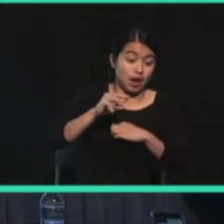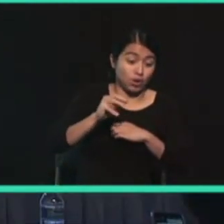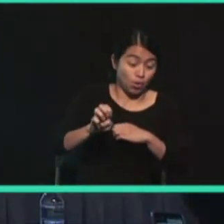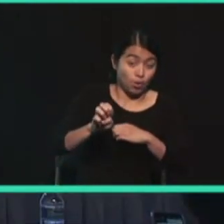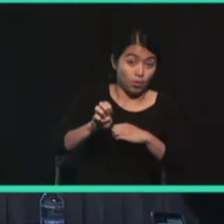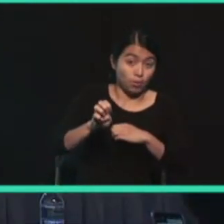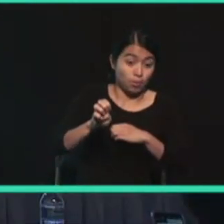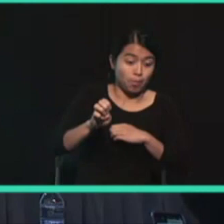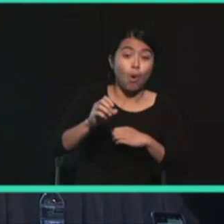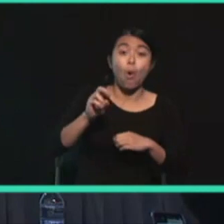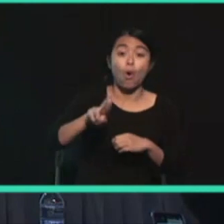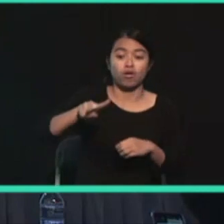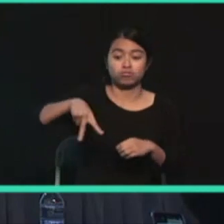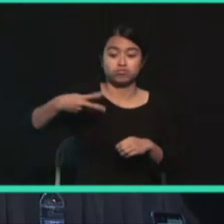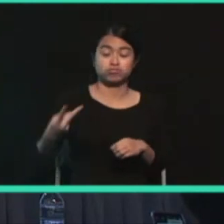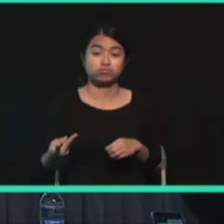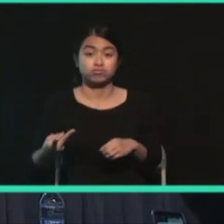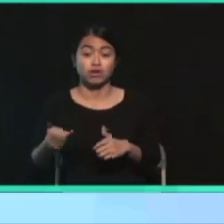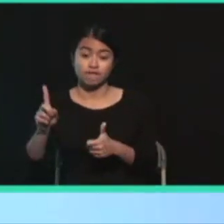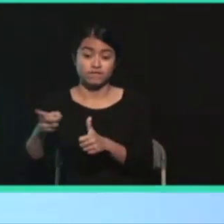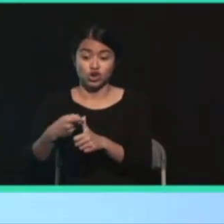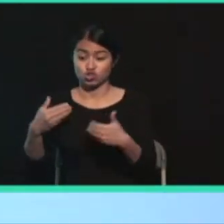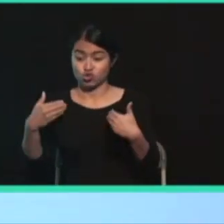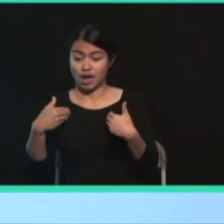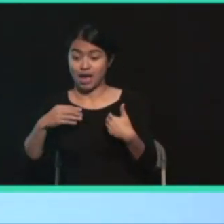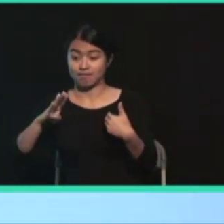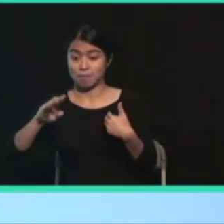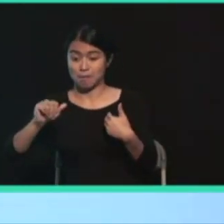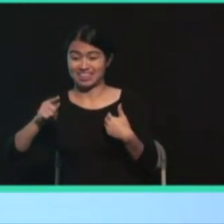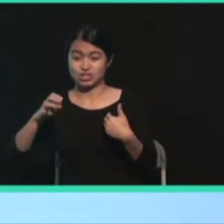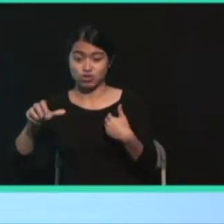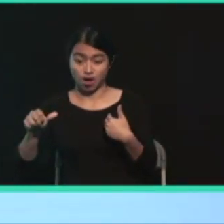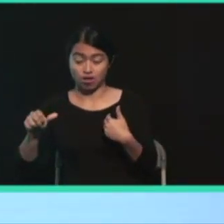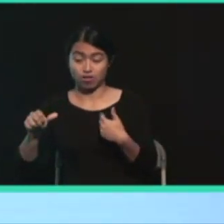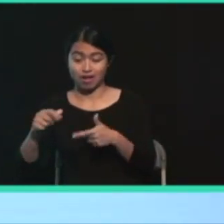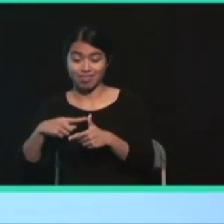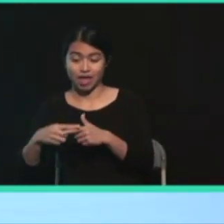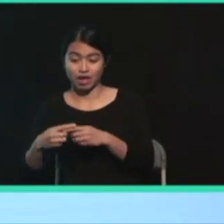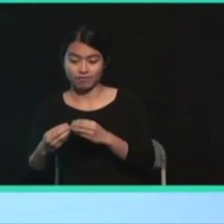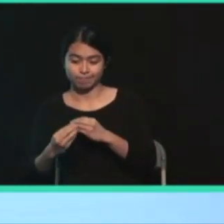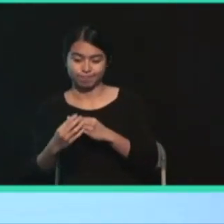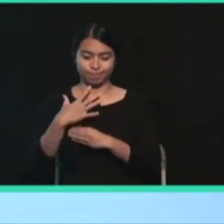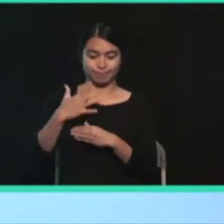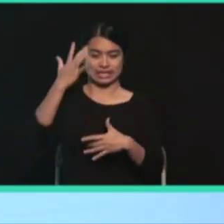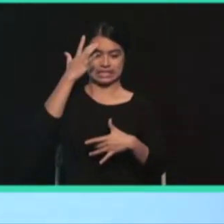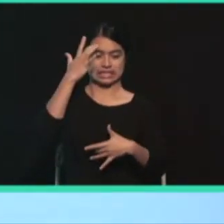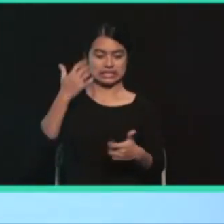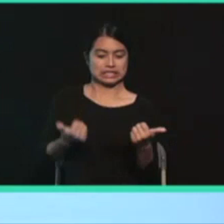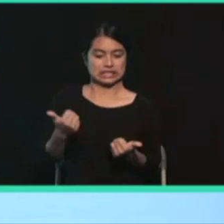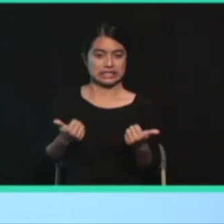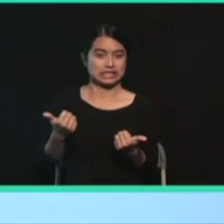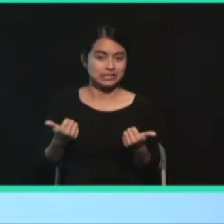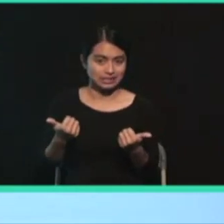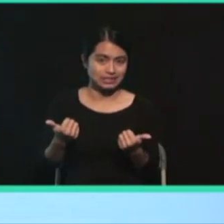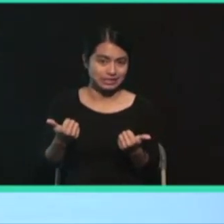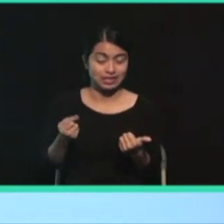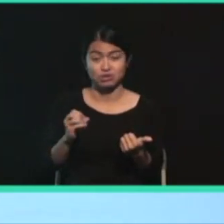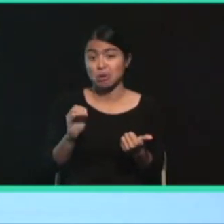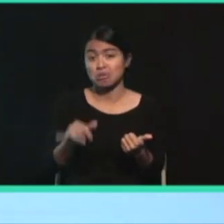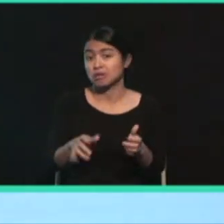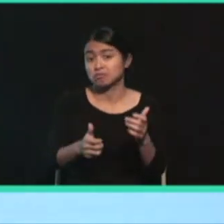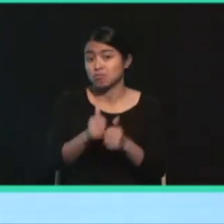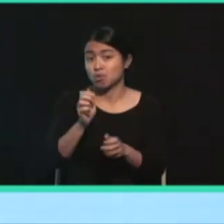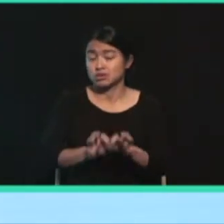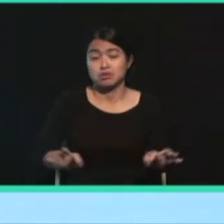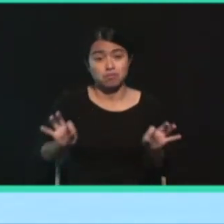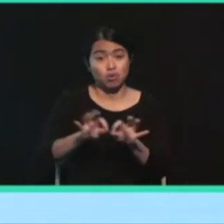Or is it the other way around? Is it first the microbiome that changes and then develops the disease? So this is one of the most important questions that